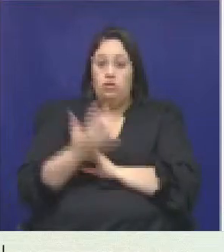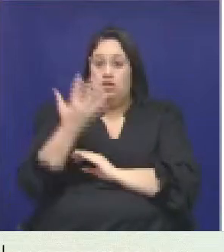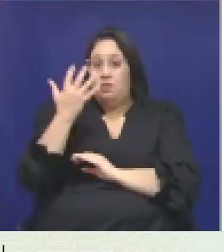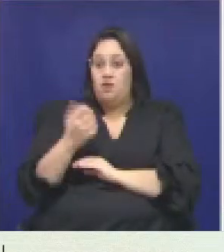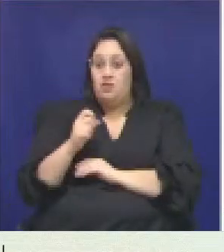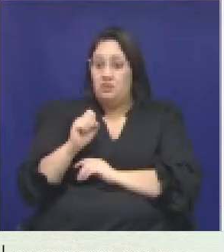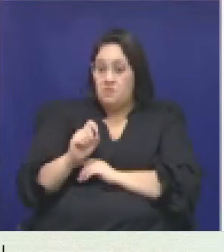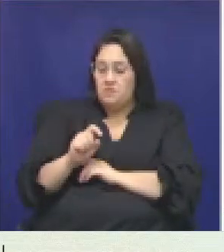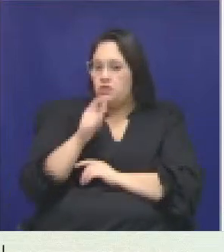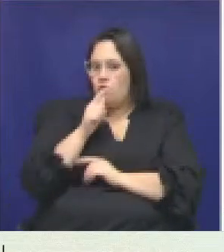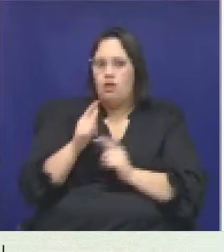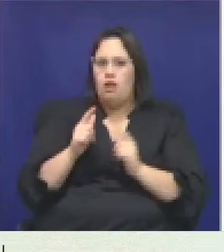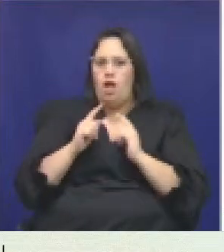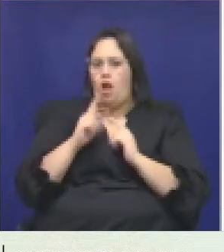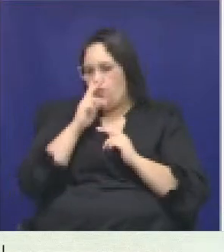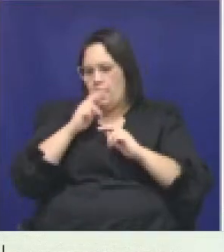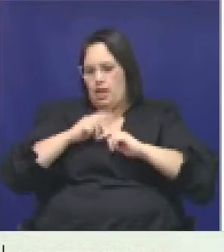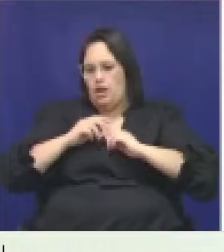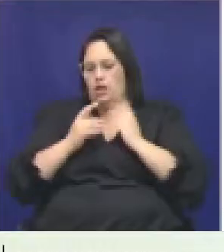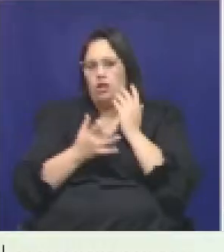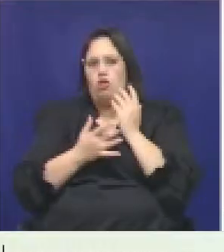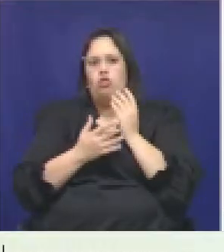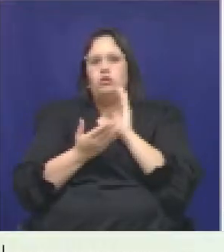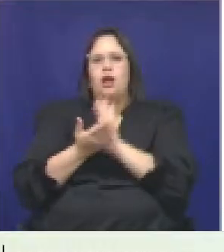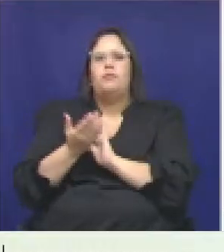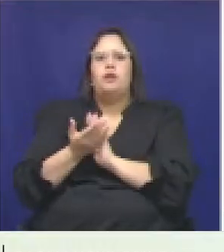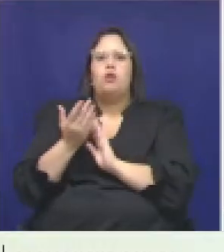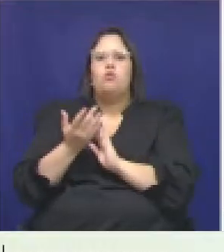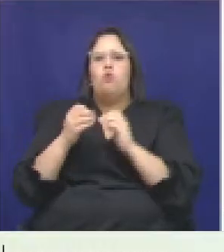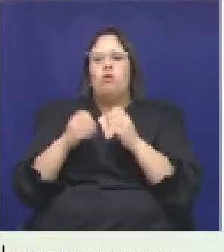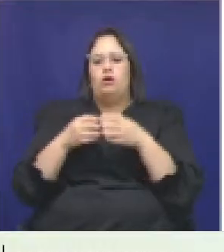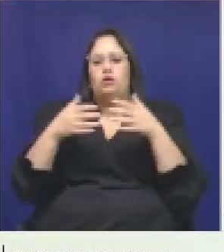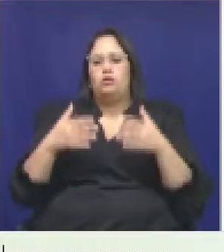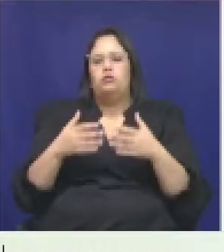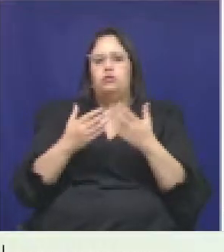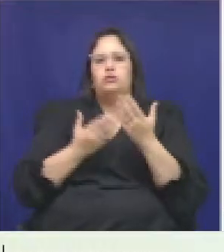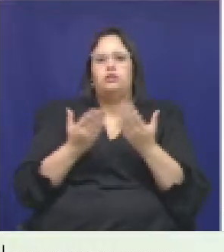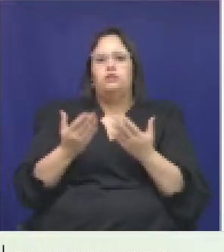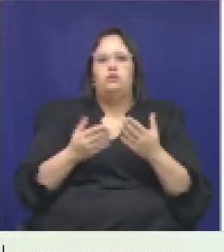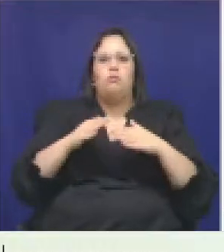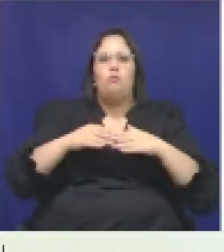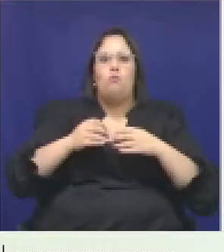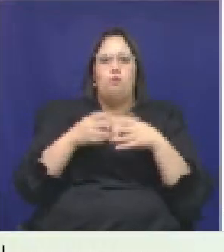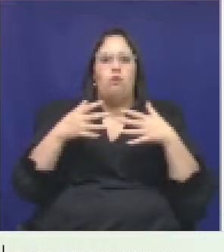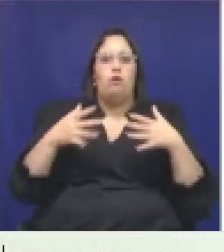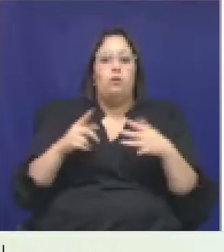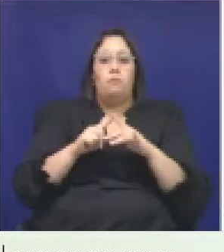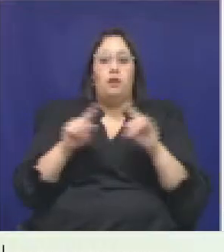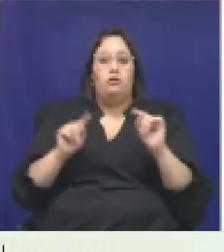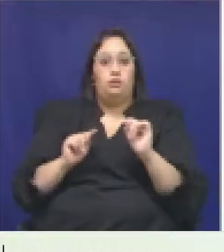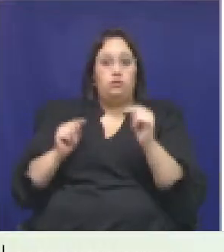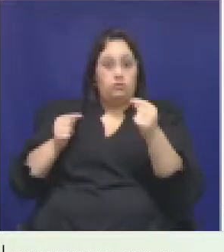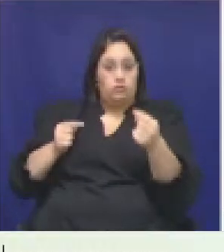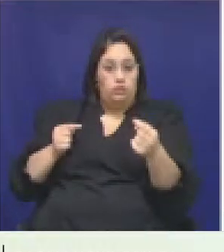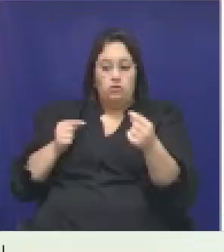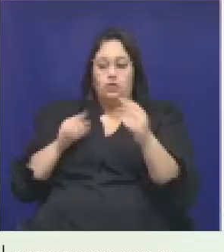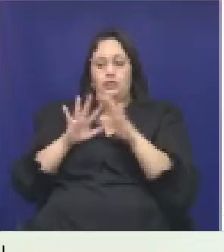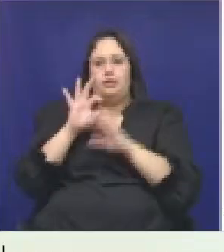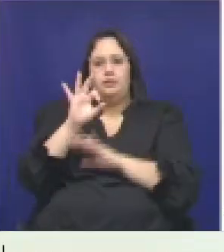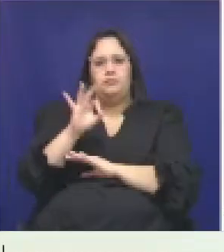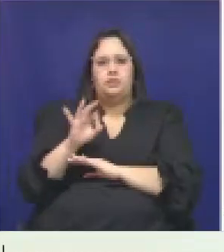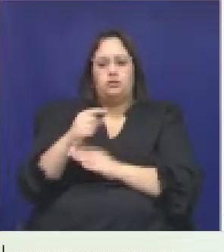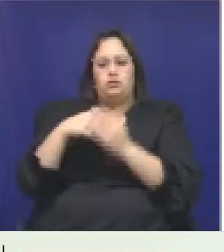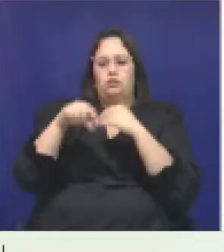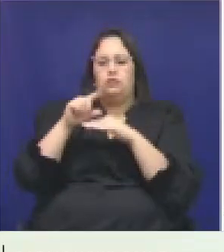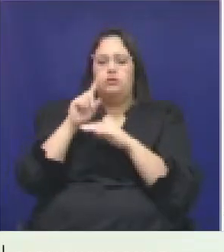not allow for the necessary technological upgrades or expansion of services. In contrast, a 10%